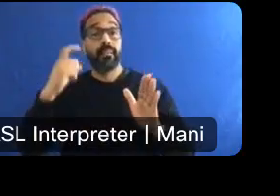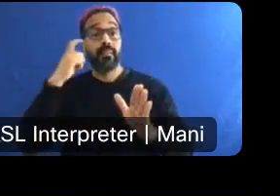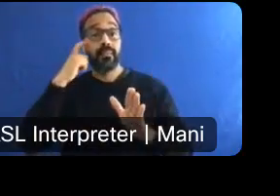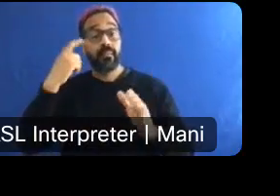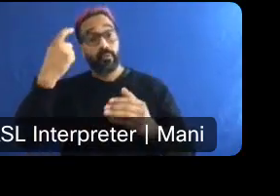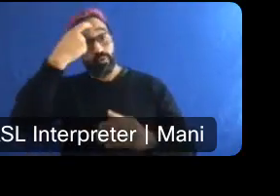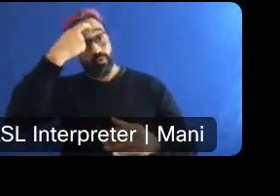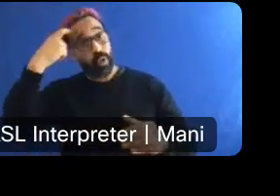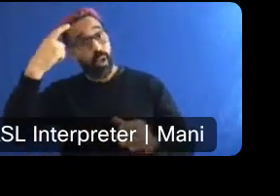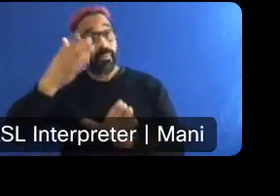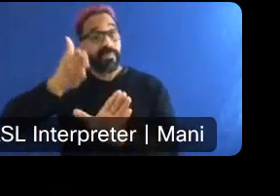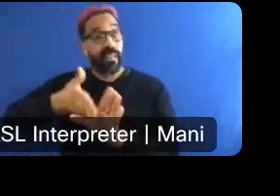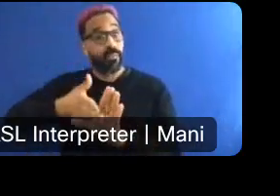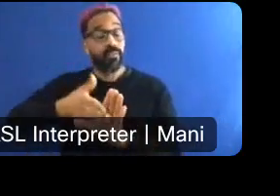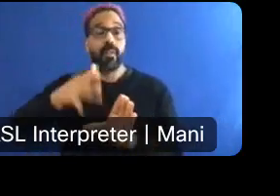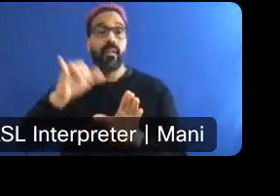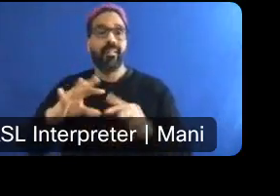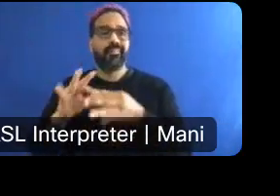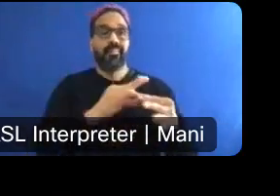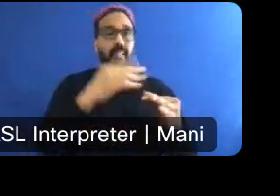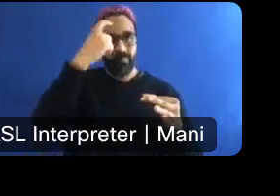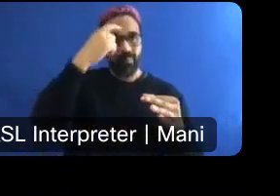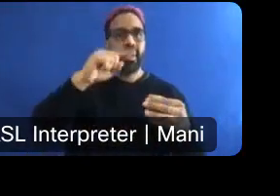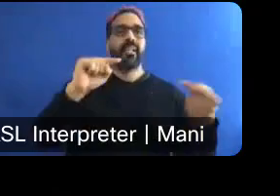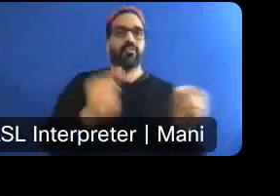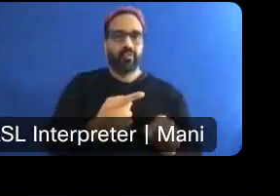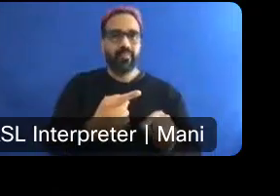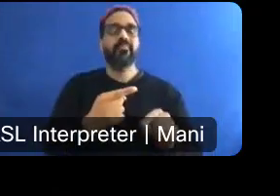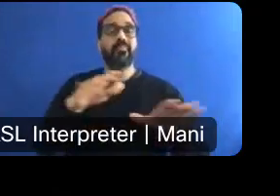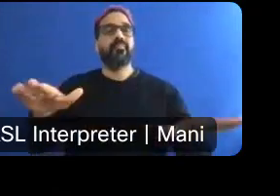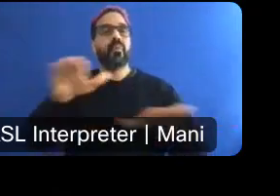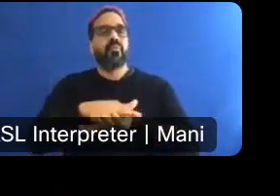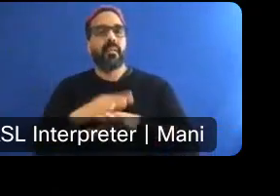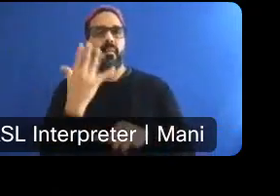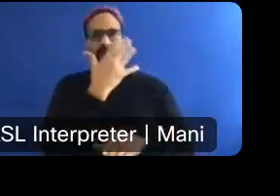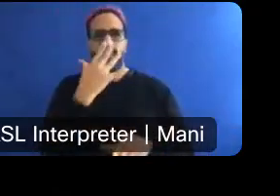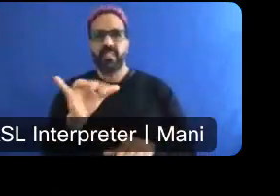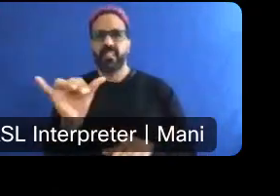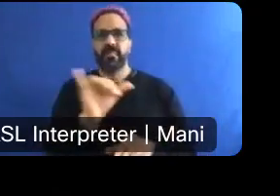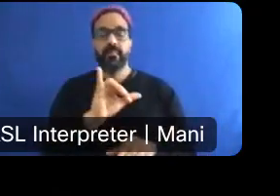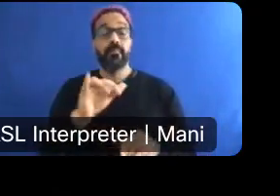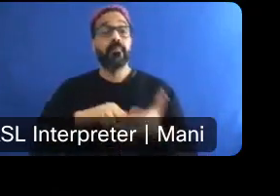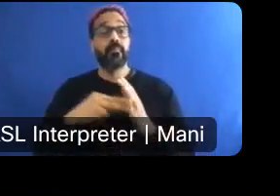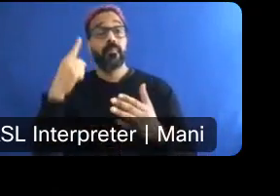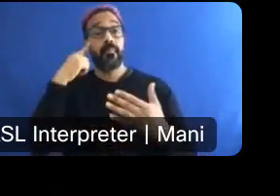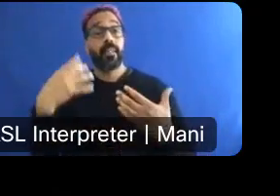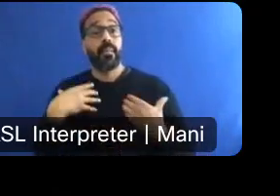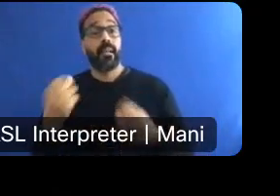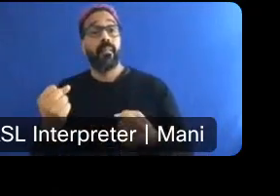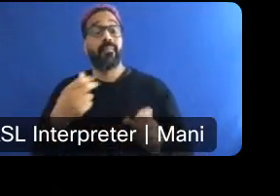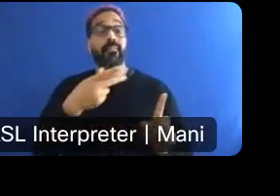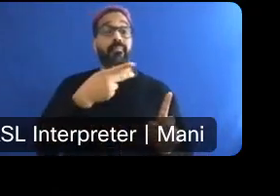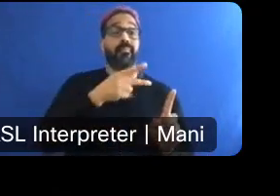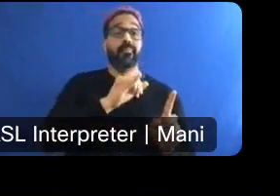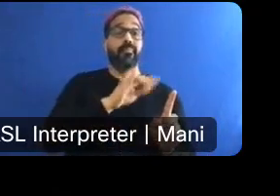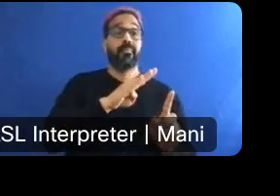is connected to these issues. So with the overlapping experiences of mental health and partner-inflicted brain injury,